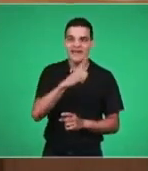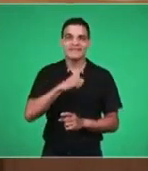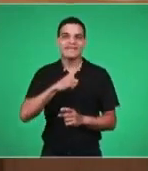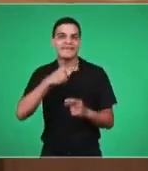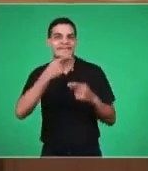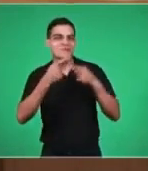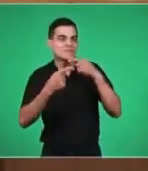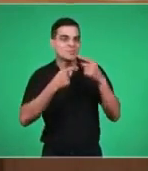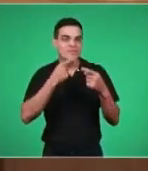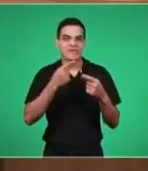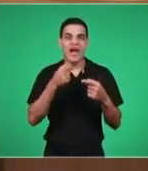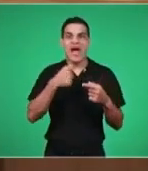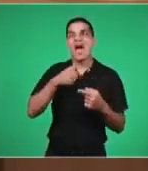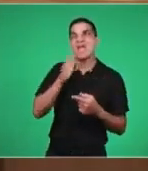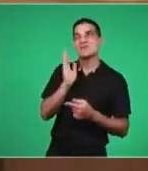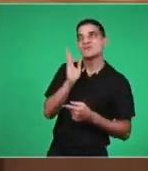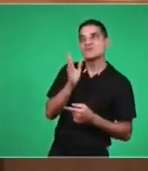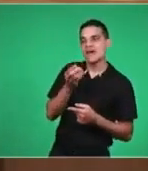and other times they're not.